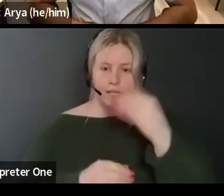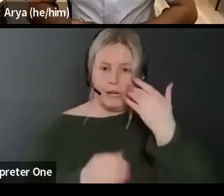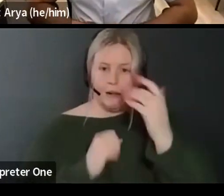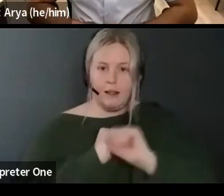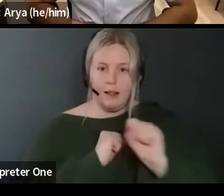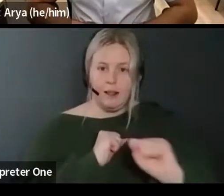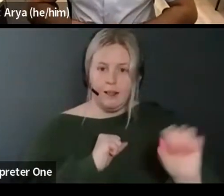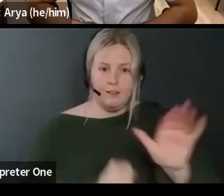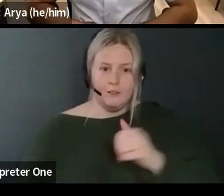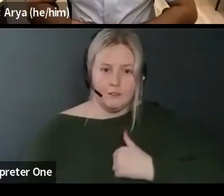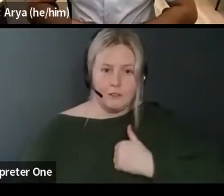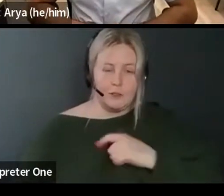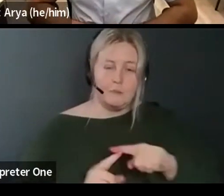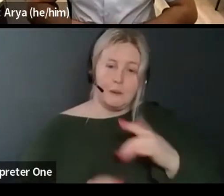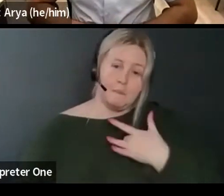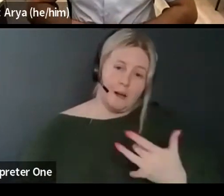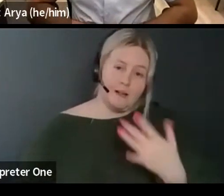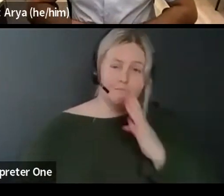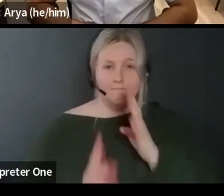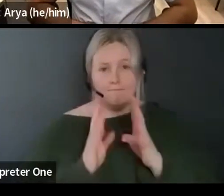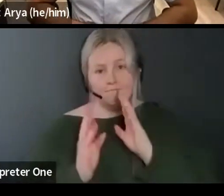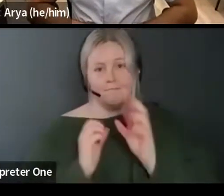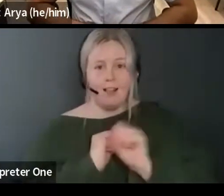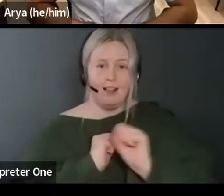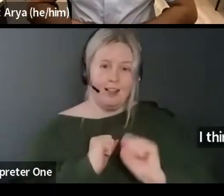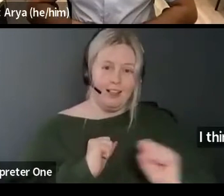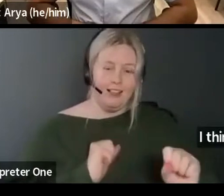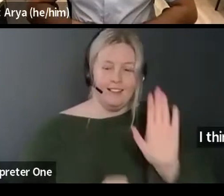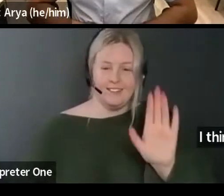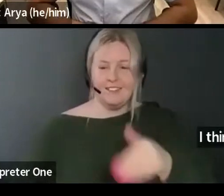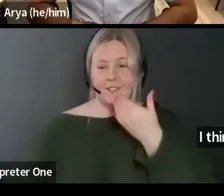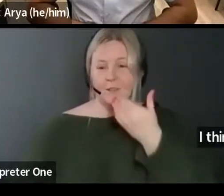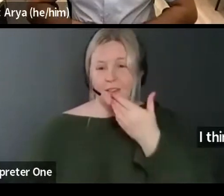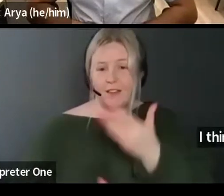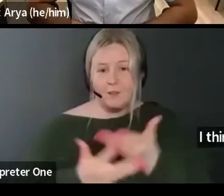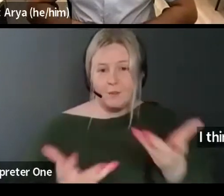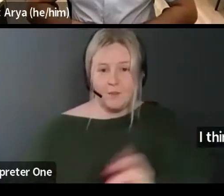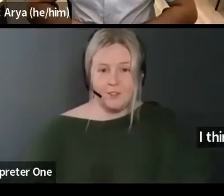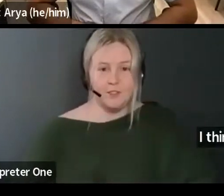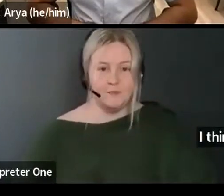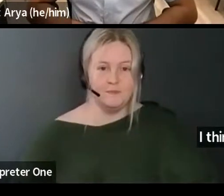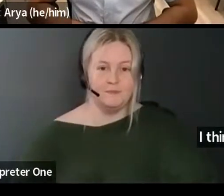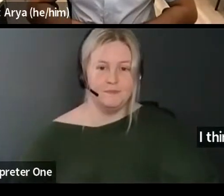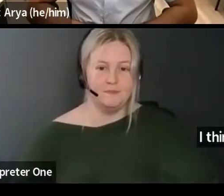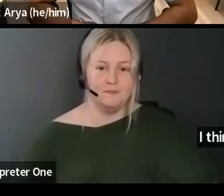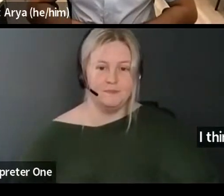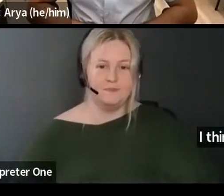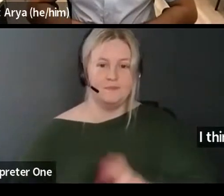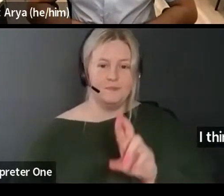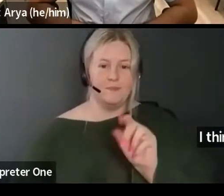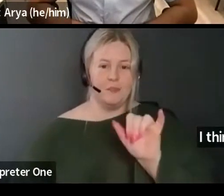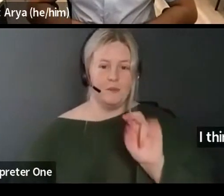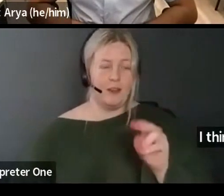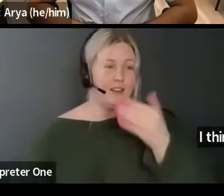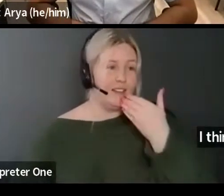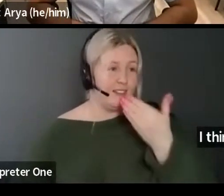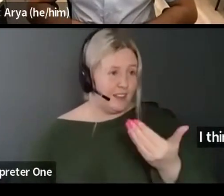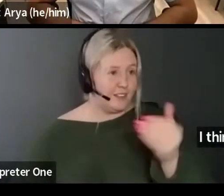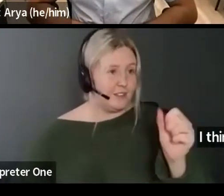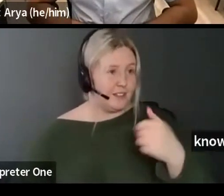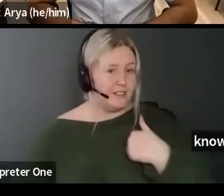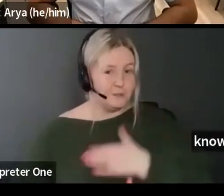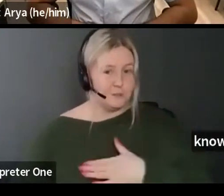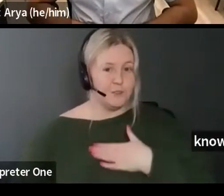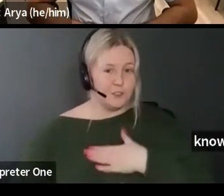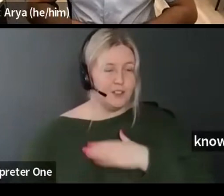hey, that's what we do sometimes. So thank you all very much. No, thank you so much. It's really appreciated.